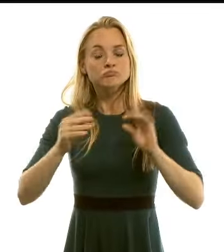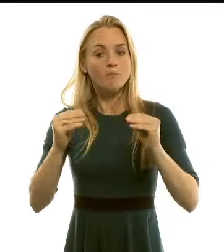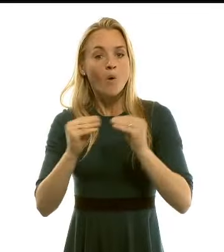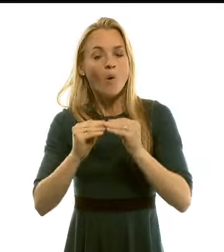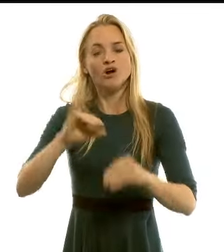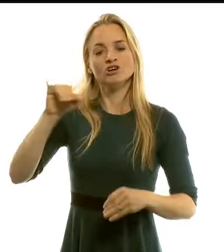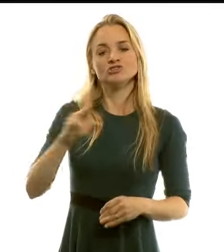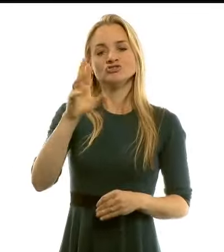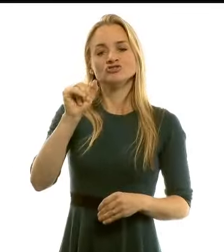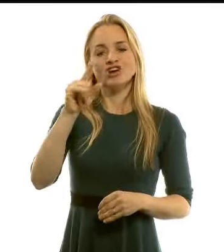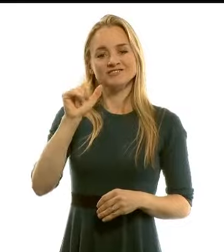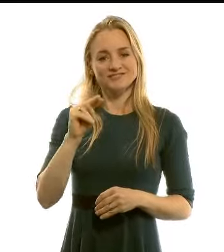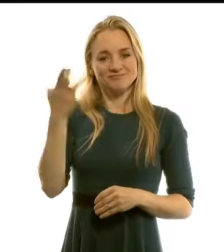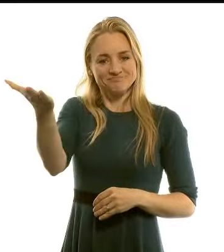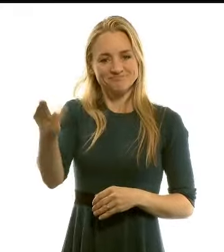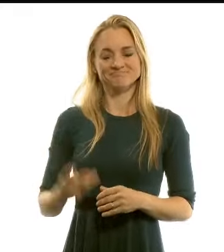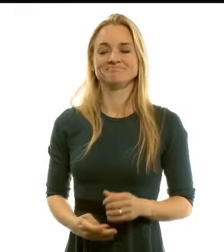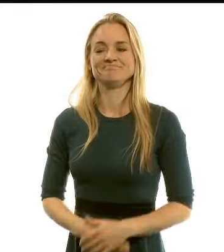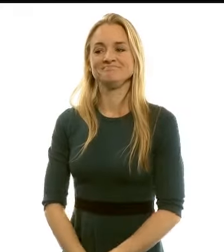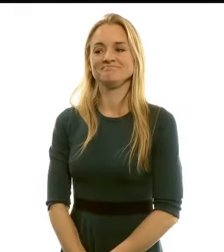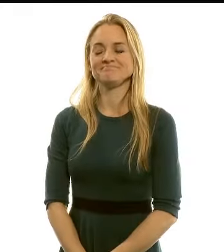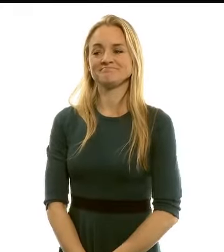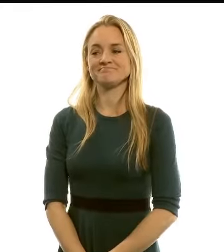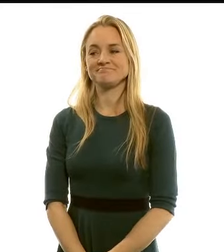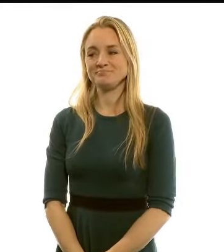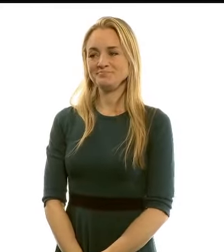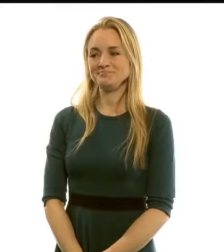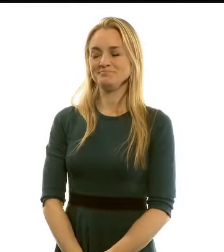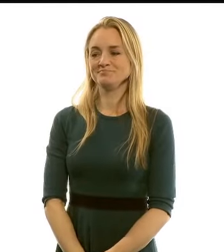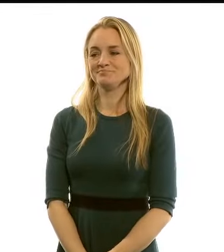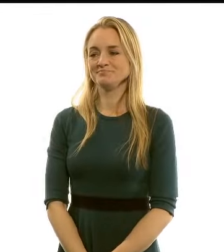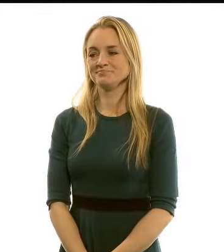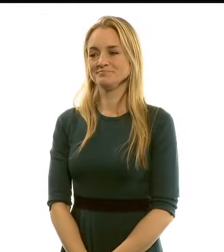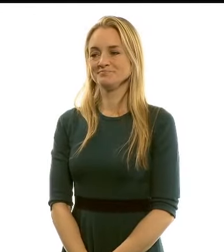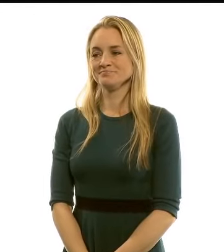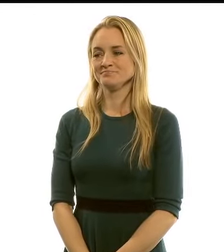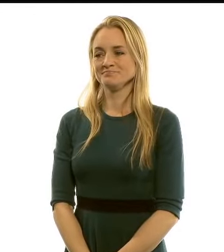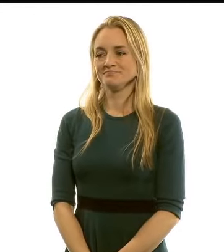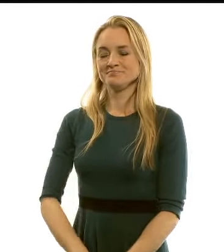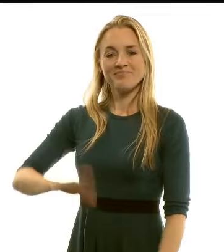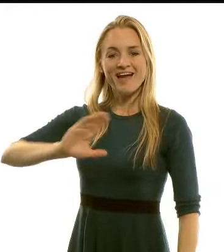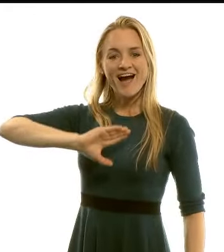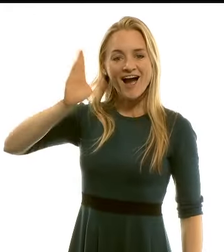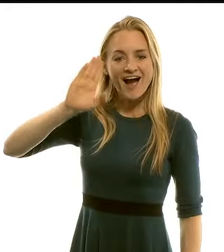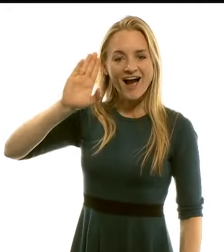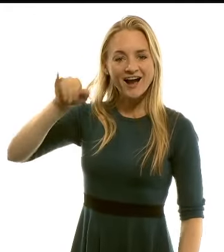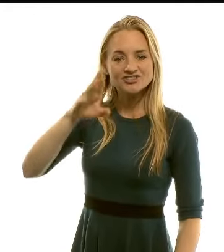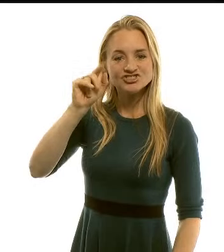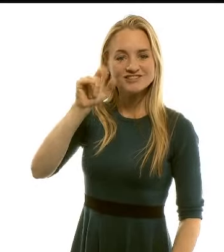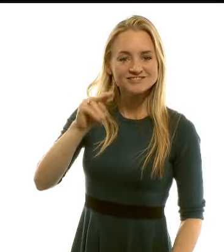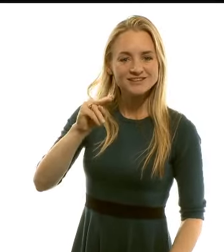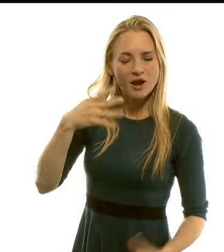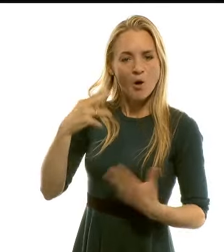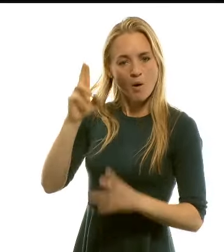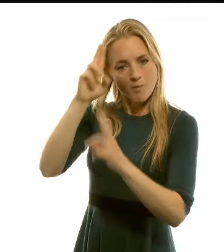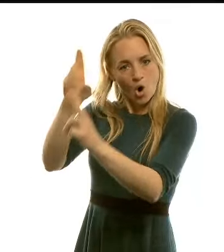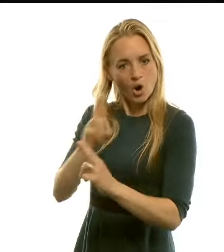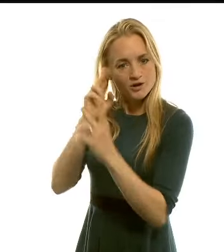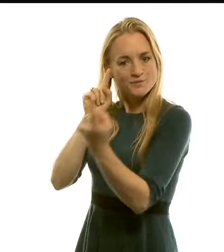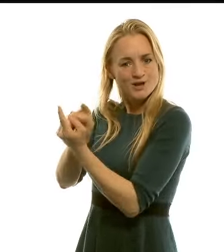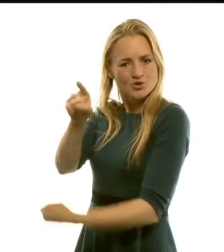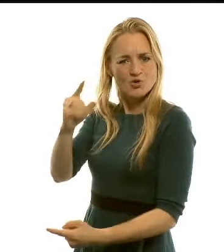How's it going? Hey. Hey, Justin. Justin. Honored to meet you. You look fantastic. I was going to wear that too,